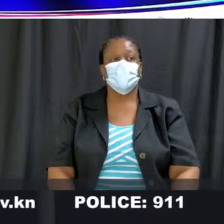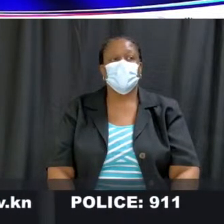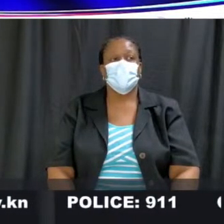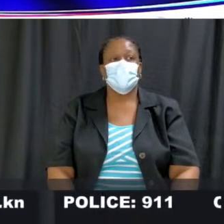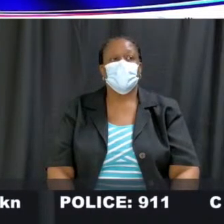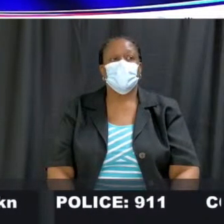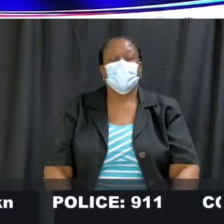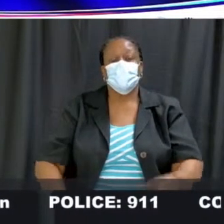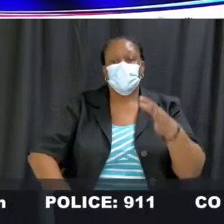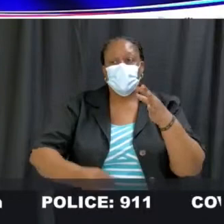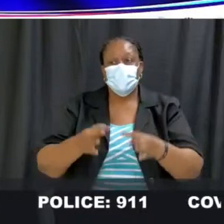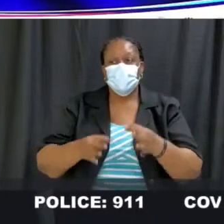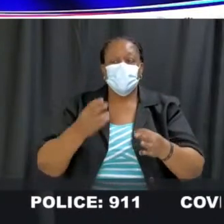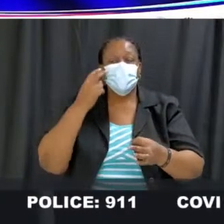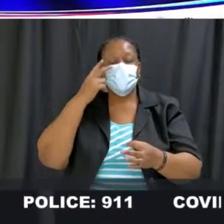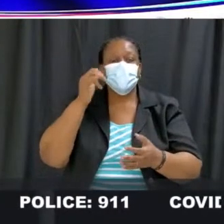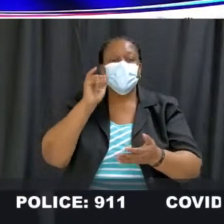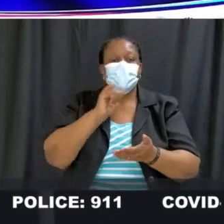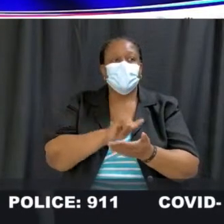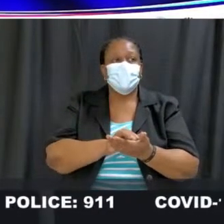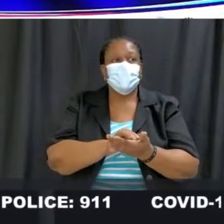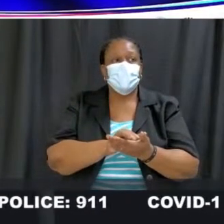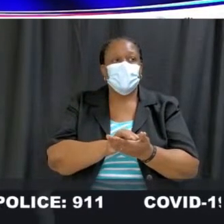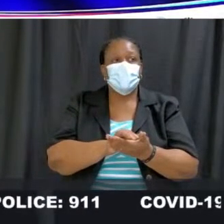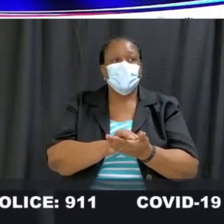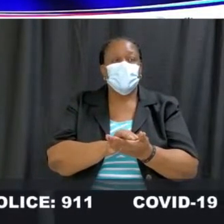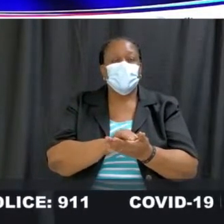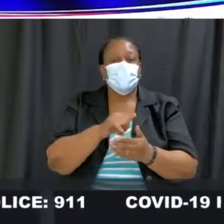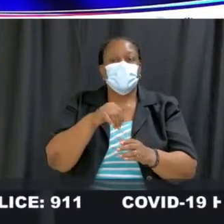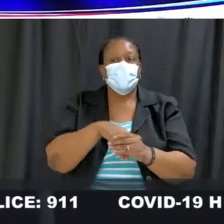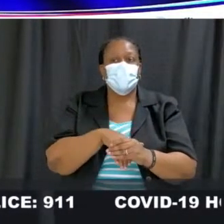are issued every evening?